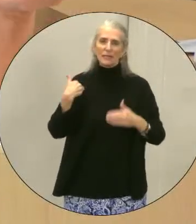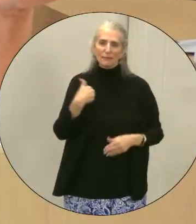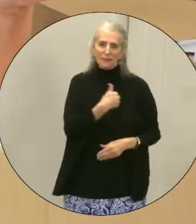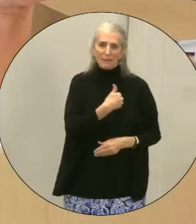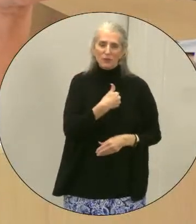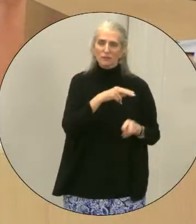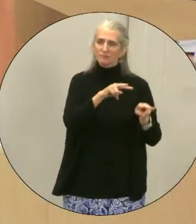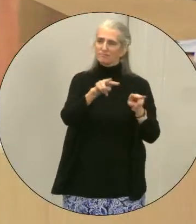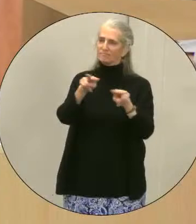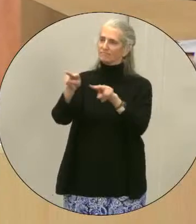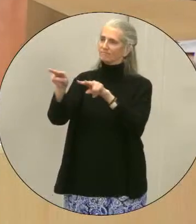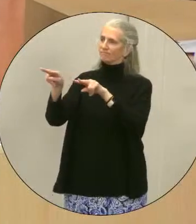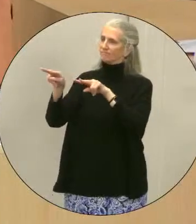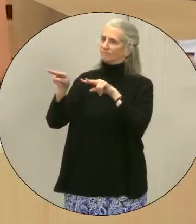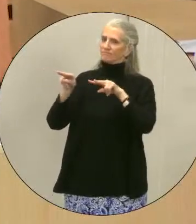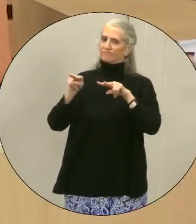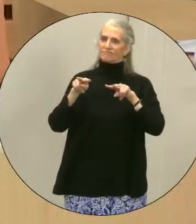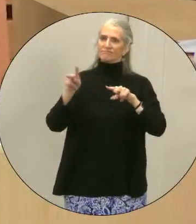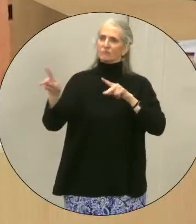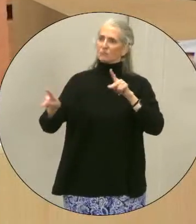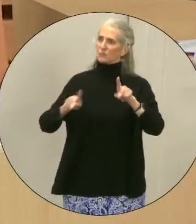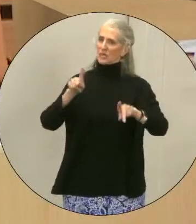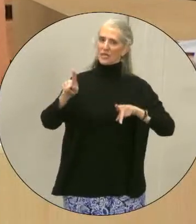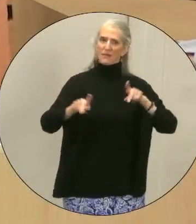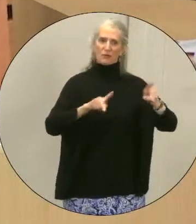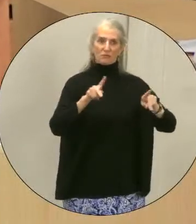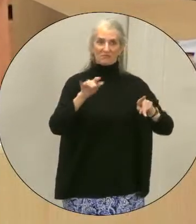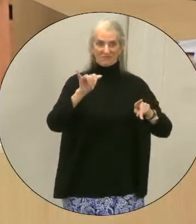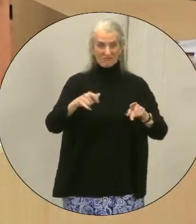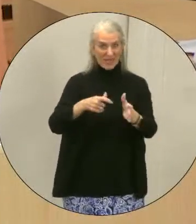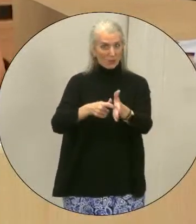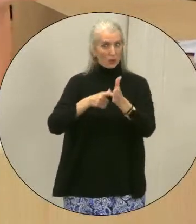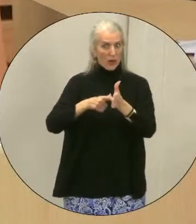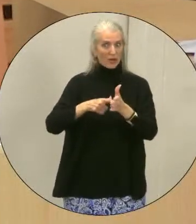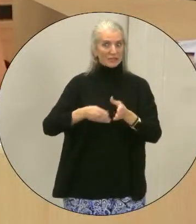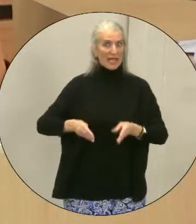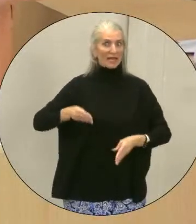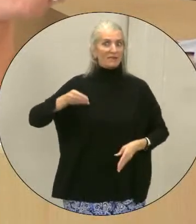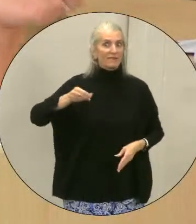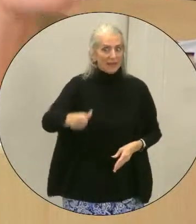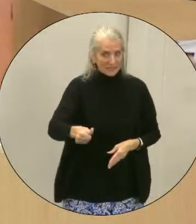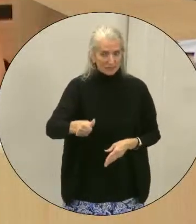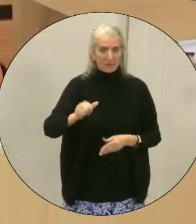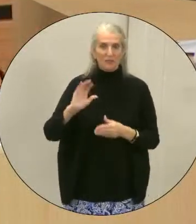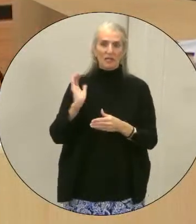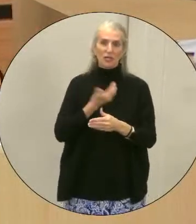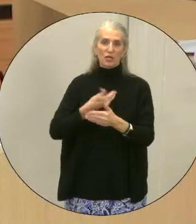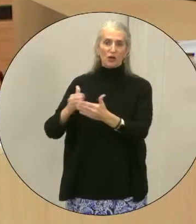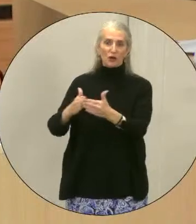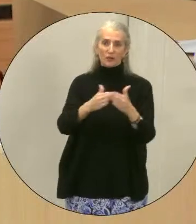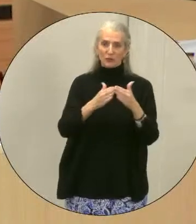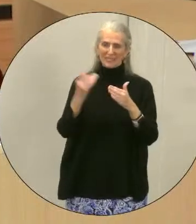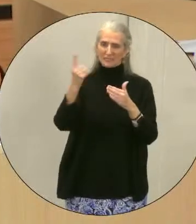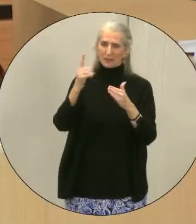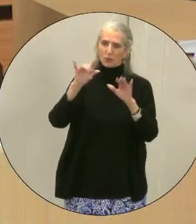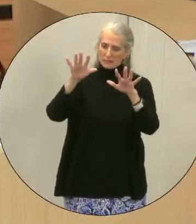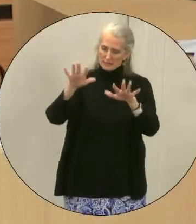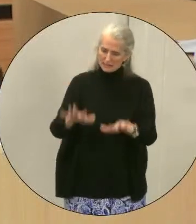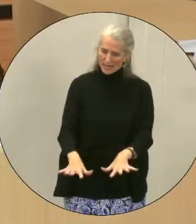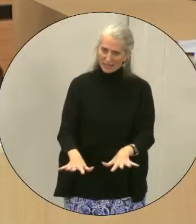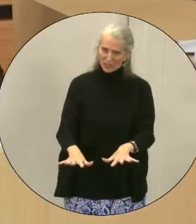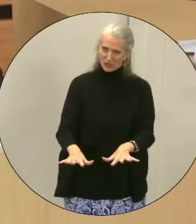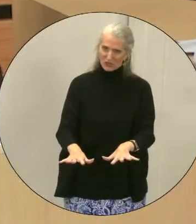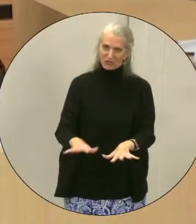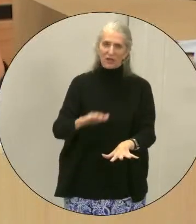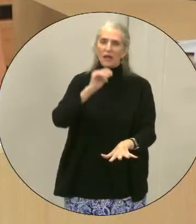as people. And that requires an investment in our community. Somebody that is going to stay here, somebody that's